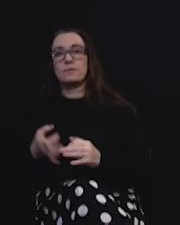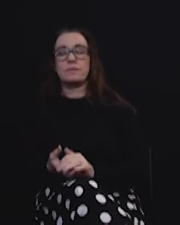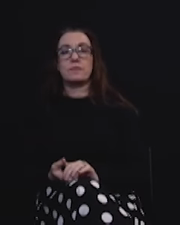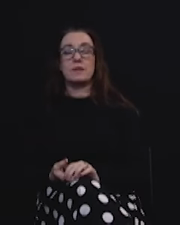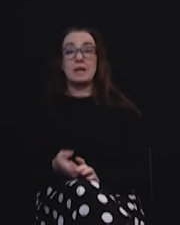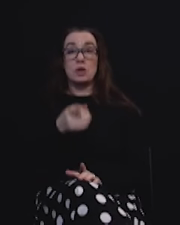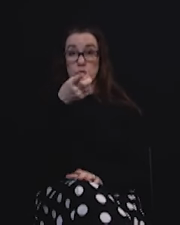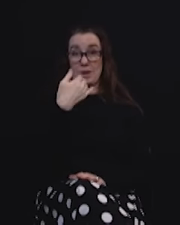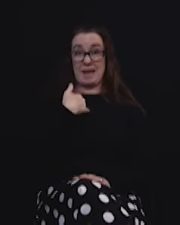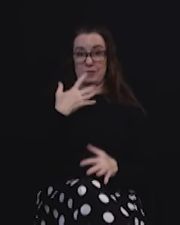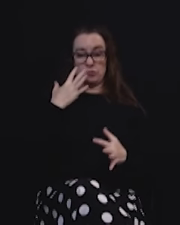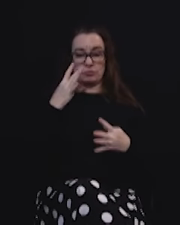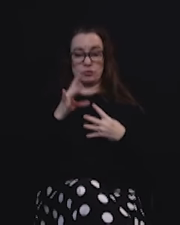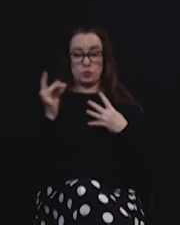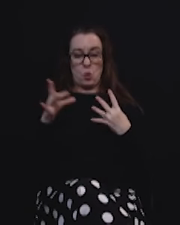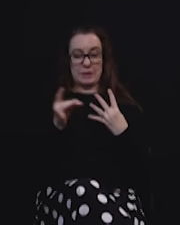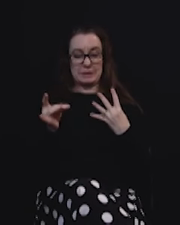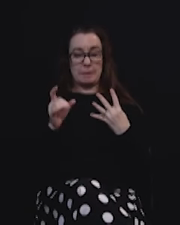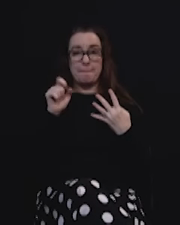You and I have to make that choice.